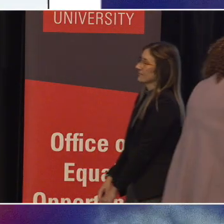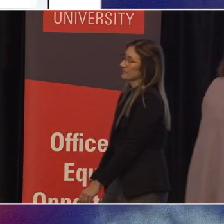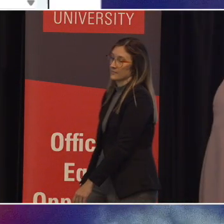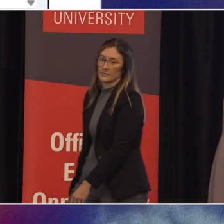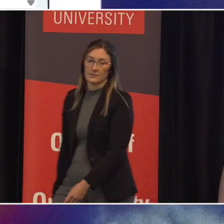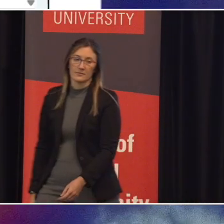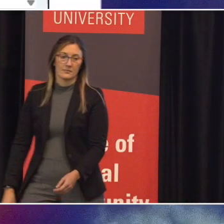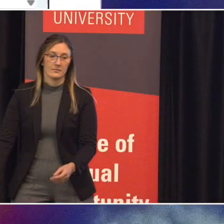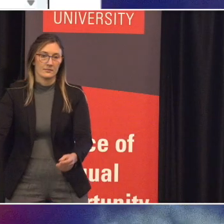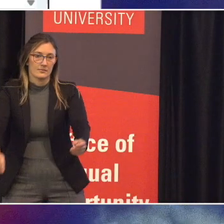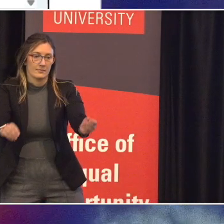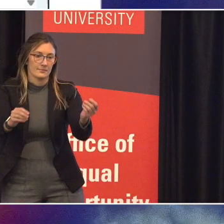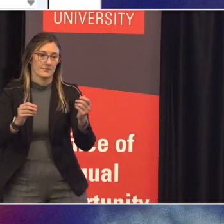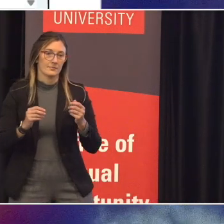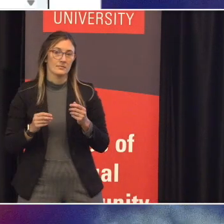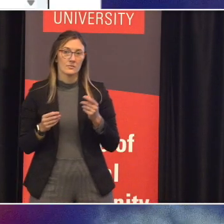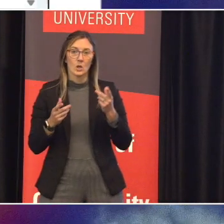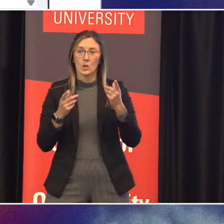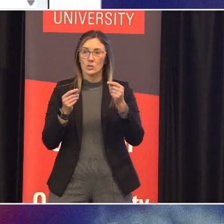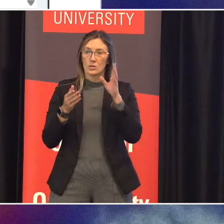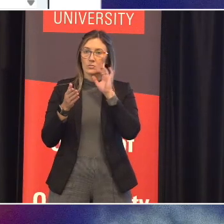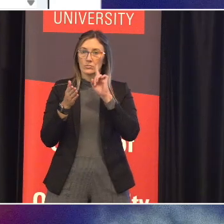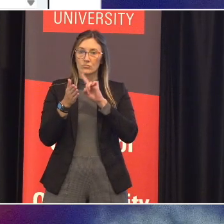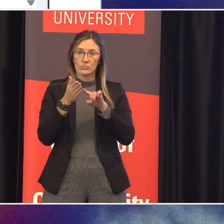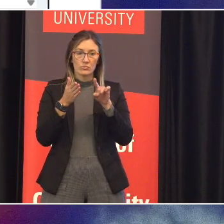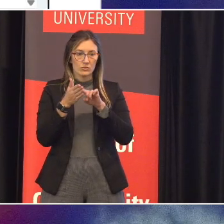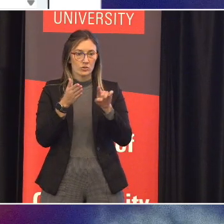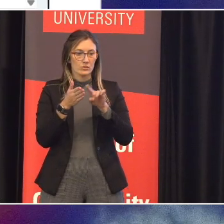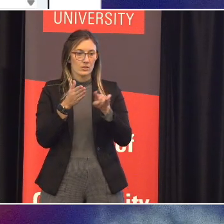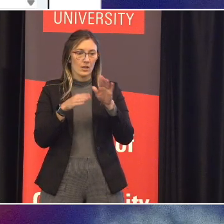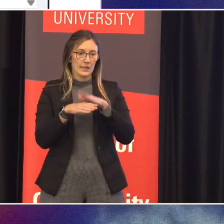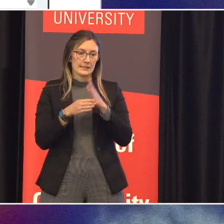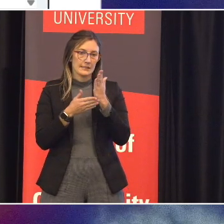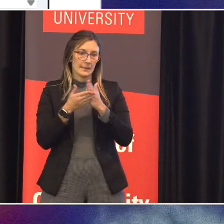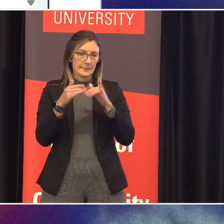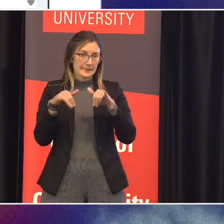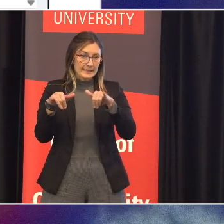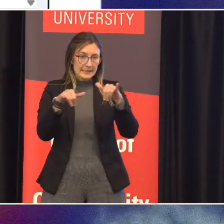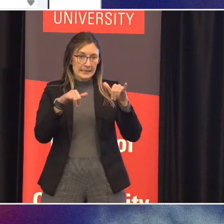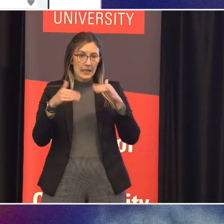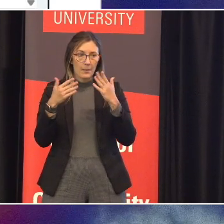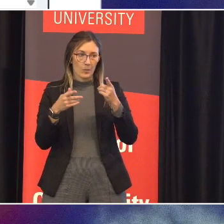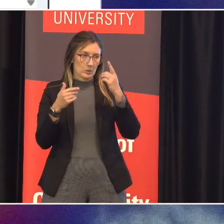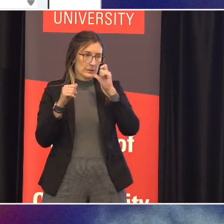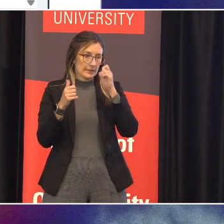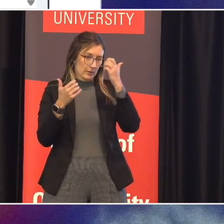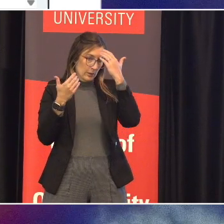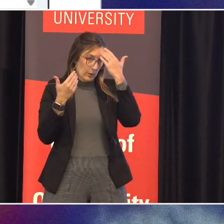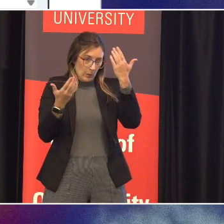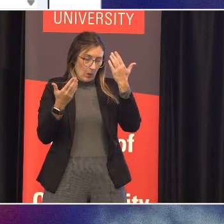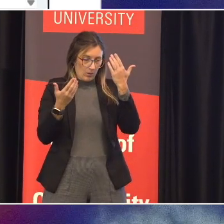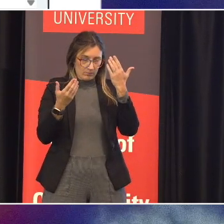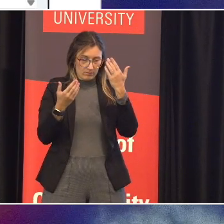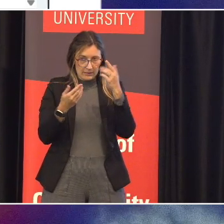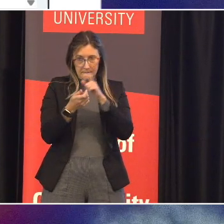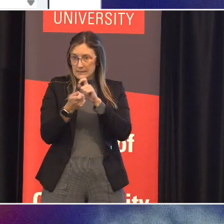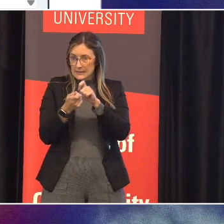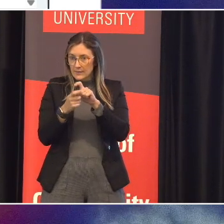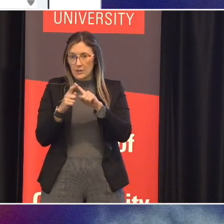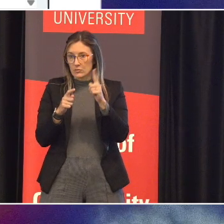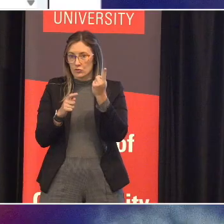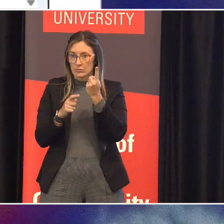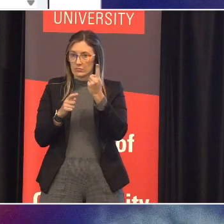some of those standards that you don't need to know the ins and outs of necessarily as a content creator. You just kind of need to know those 7 basic